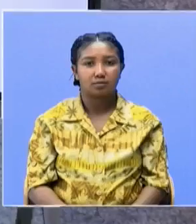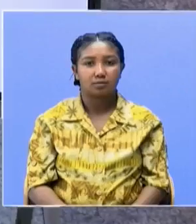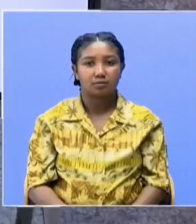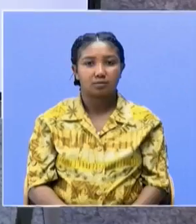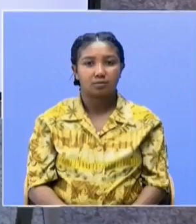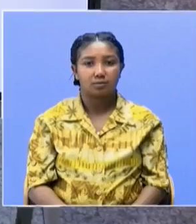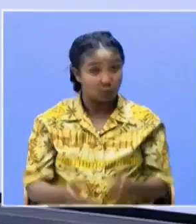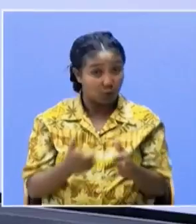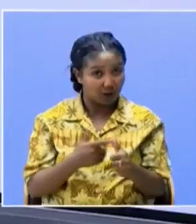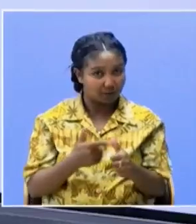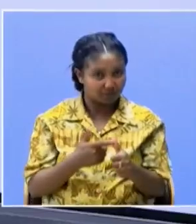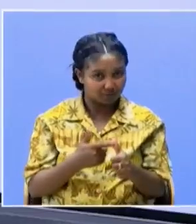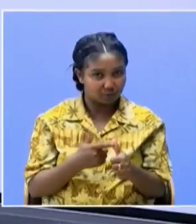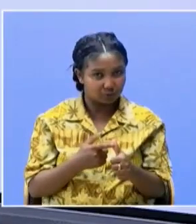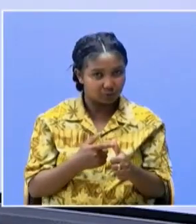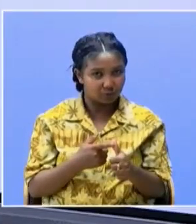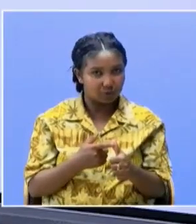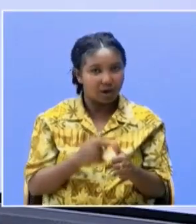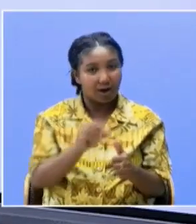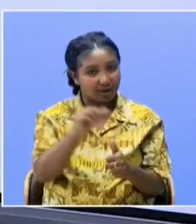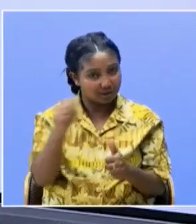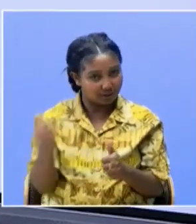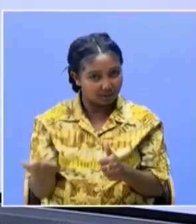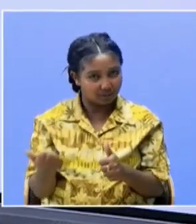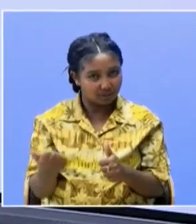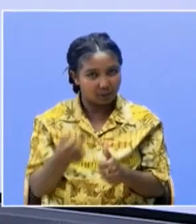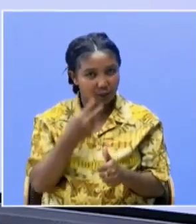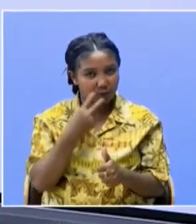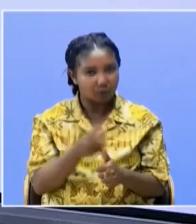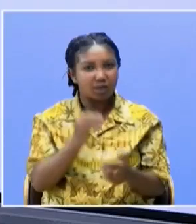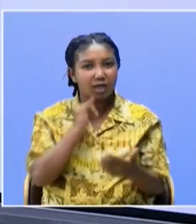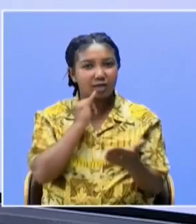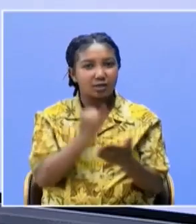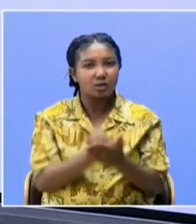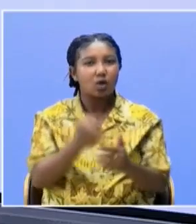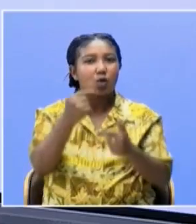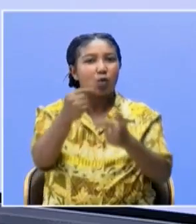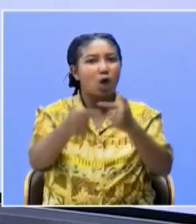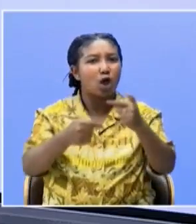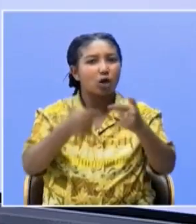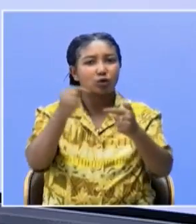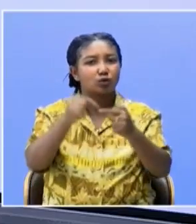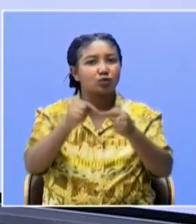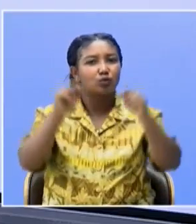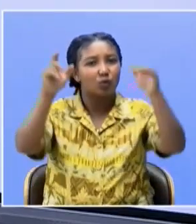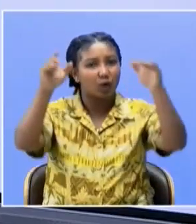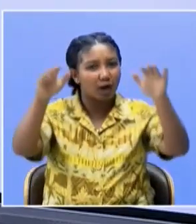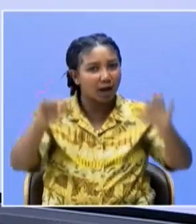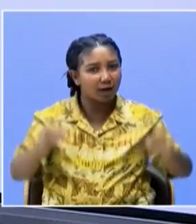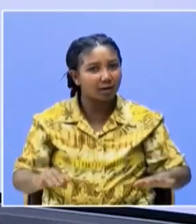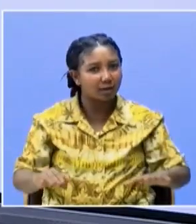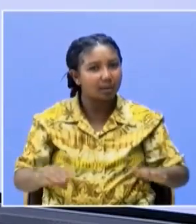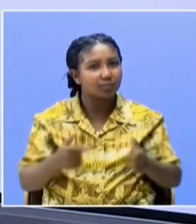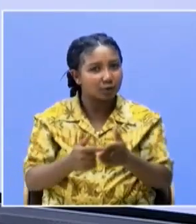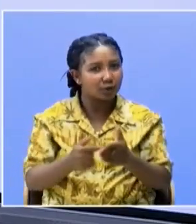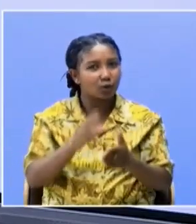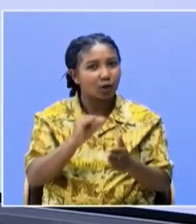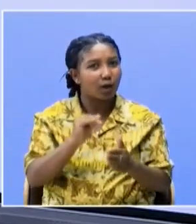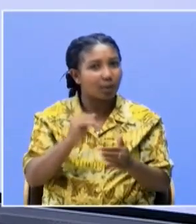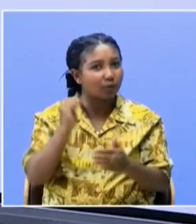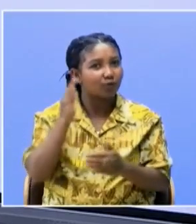This is 1. Yes? Another, look. It is going to rain. Now I am talking about the future.